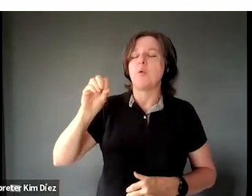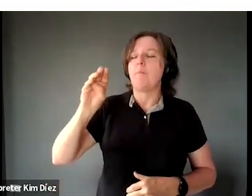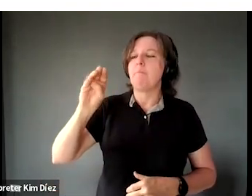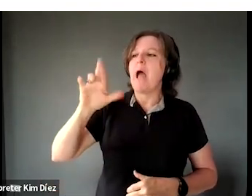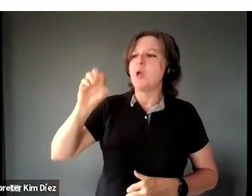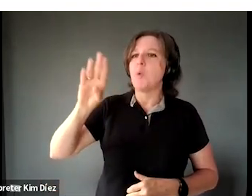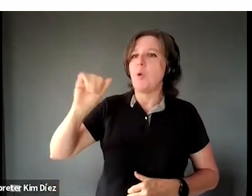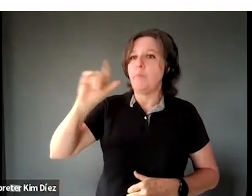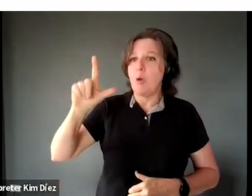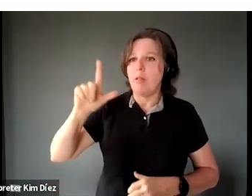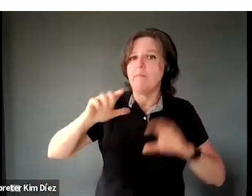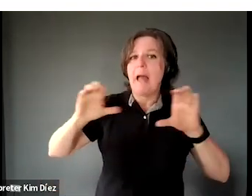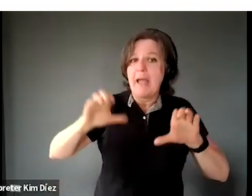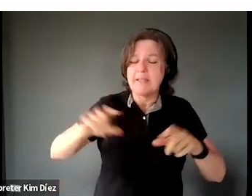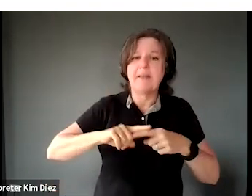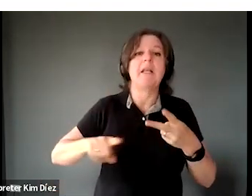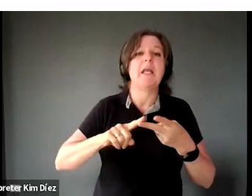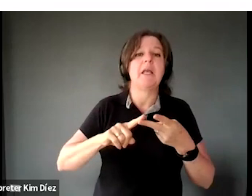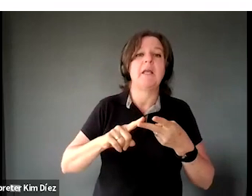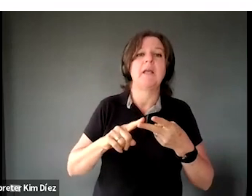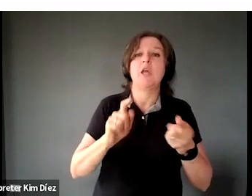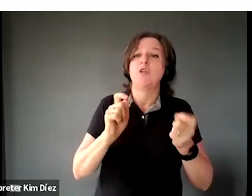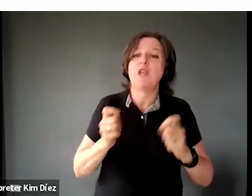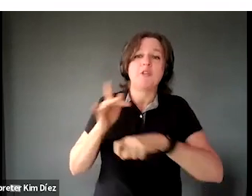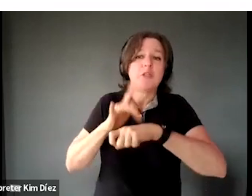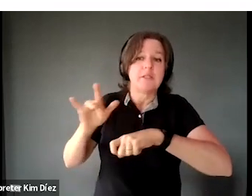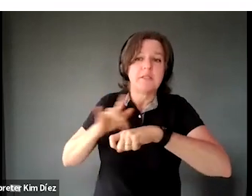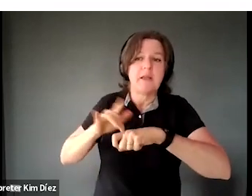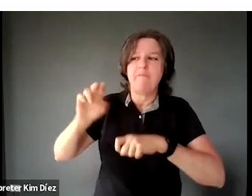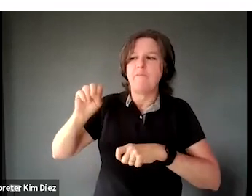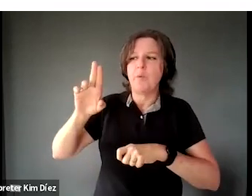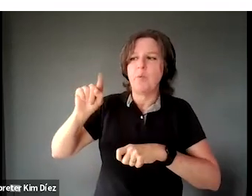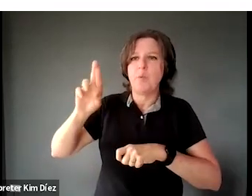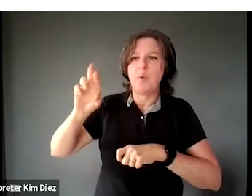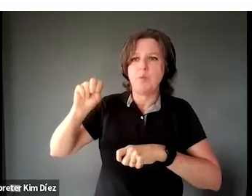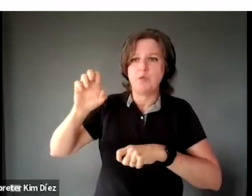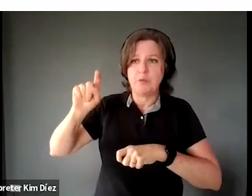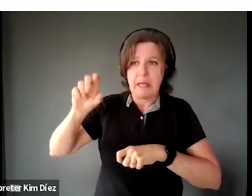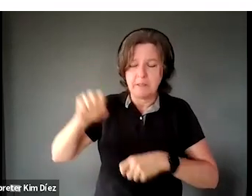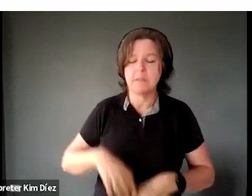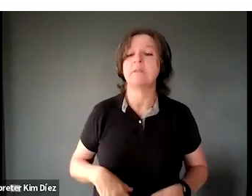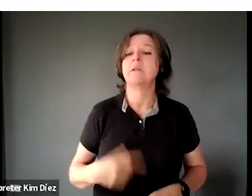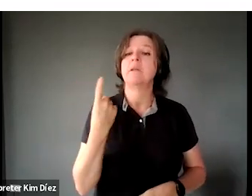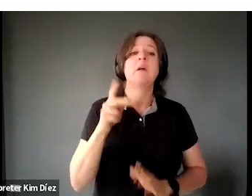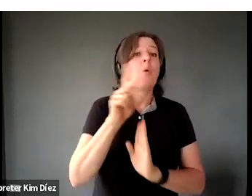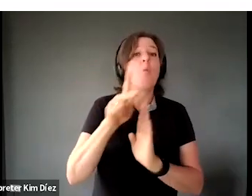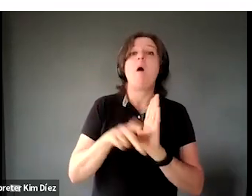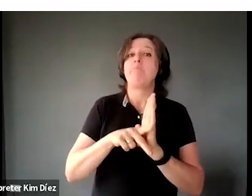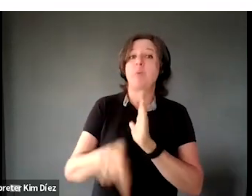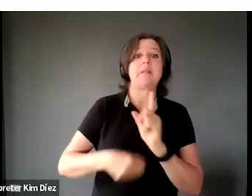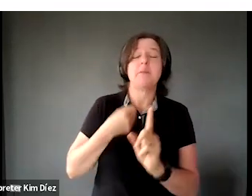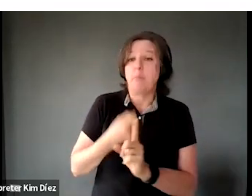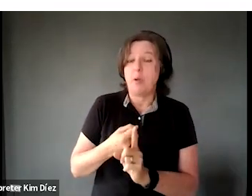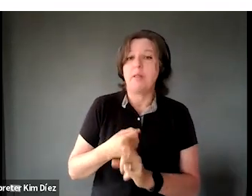to do with the microbial activity. We also hear nutrient availability. And one of